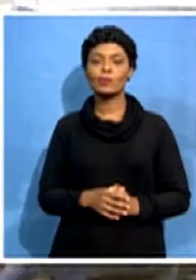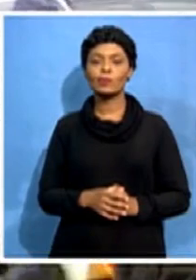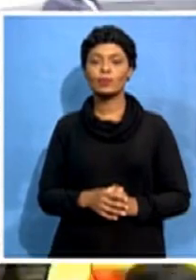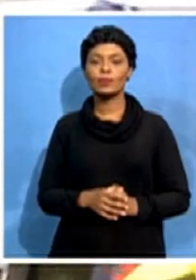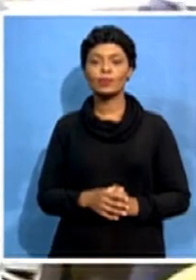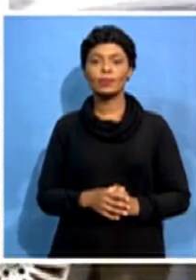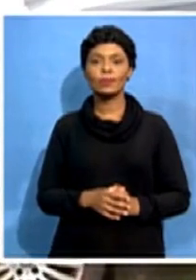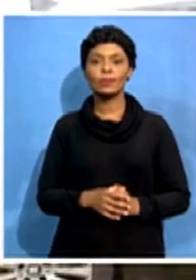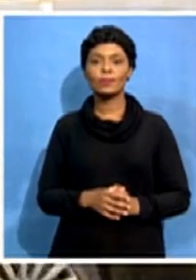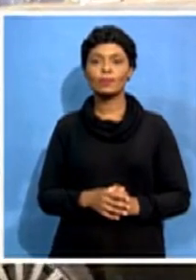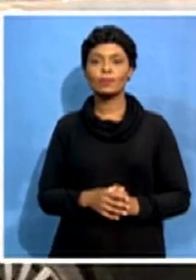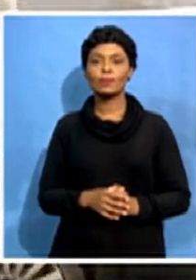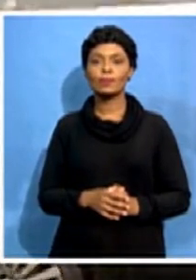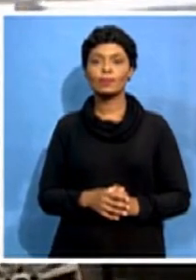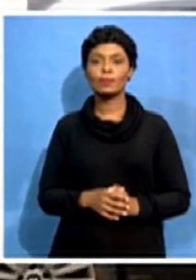Meant for him.